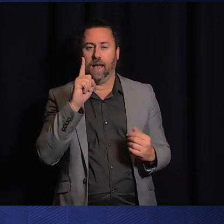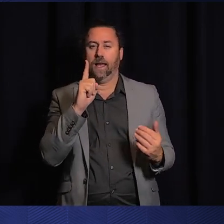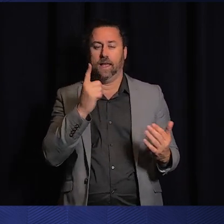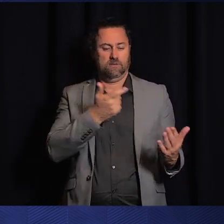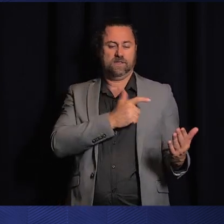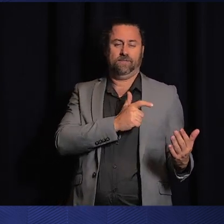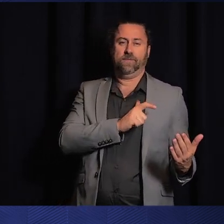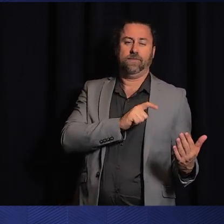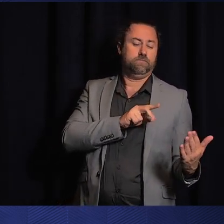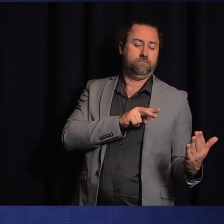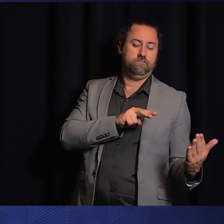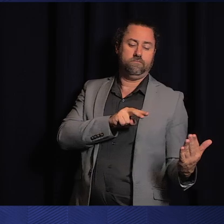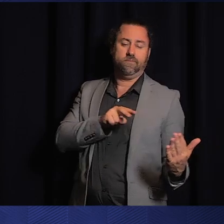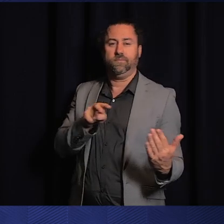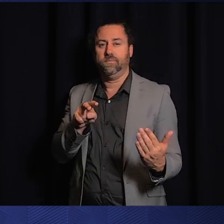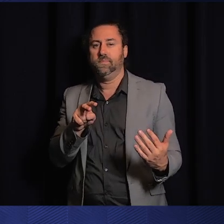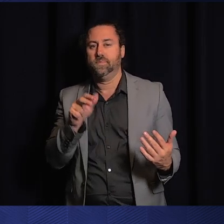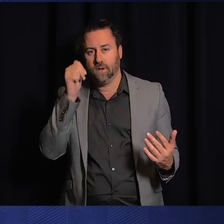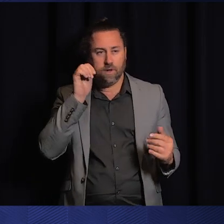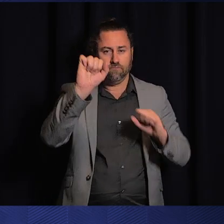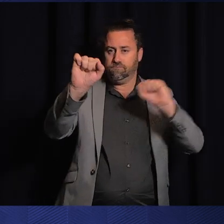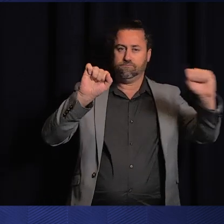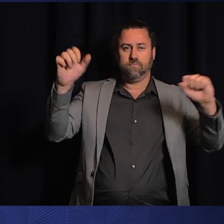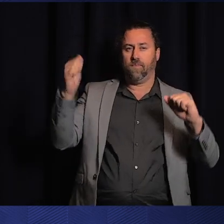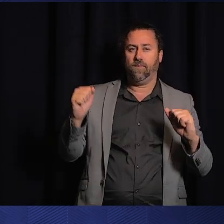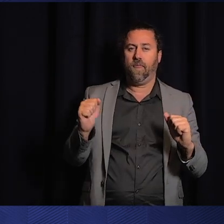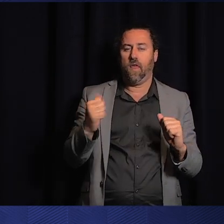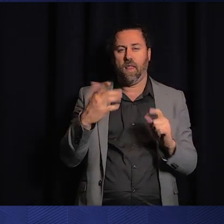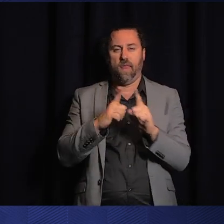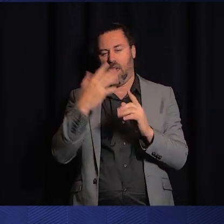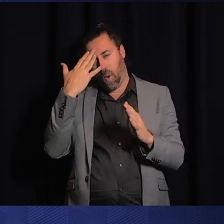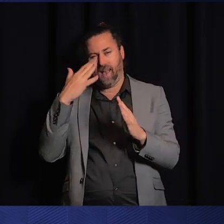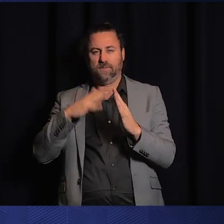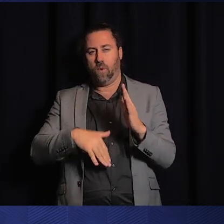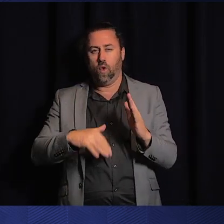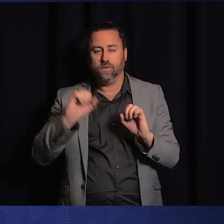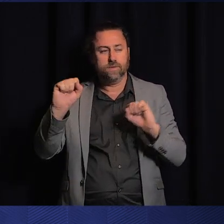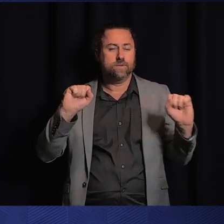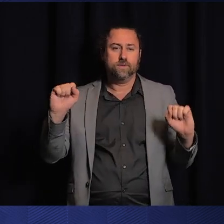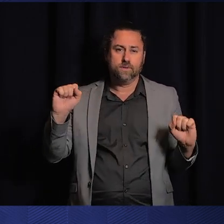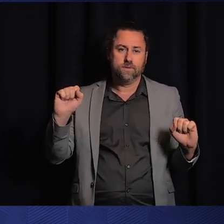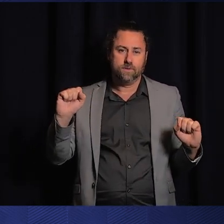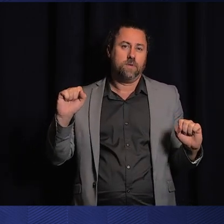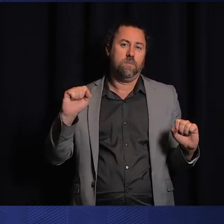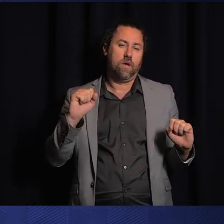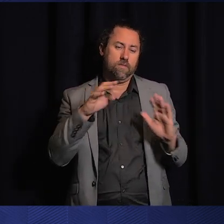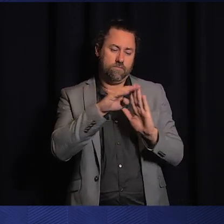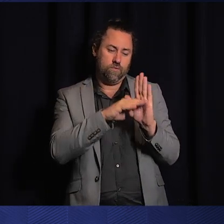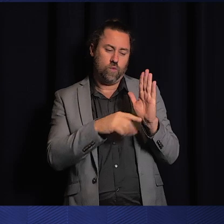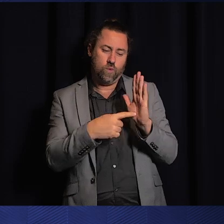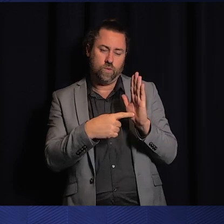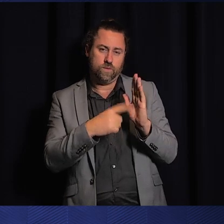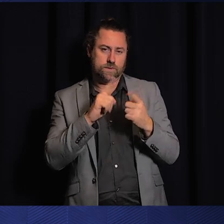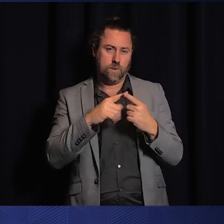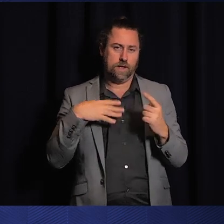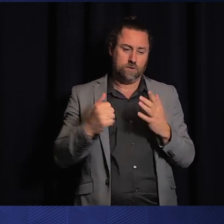have his or her own or their own, when it comes to working groups, vision of how the specific mandate is going to